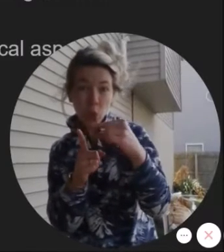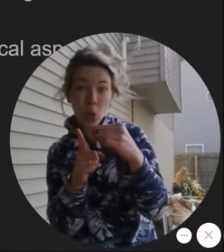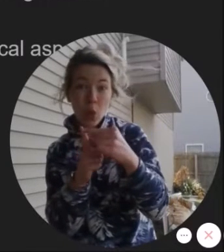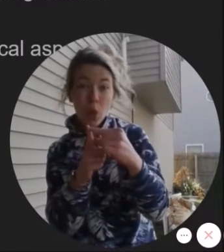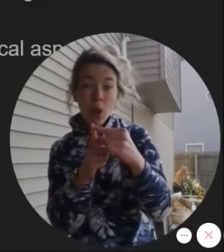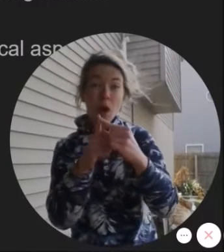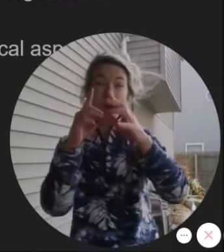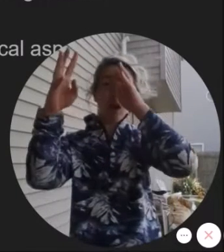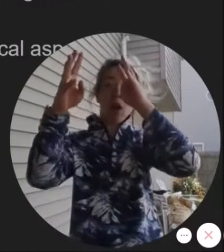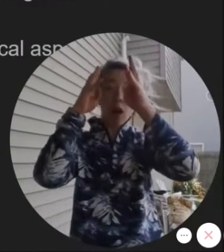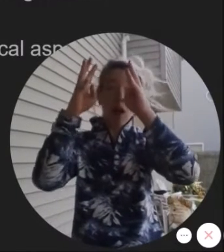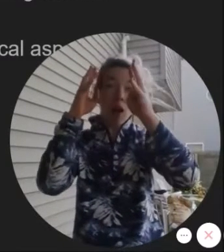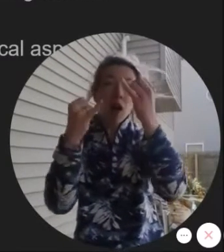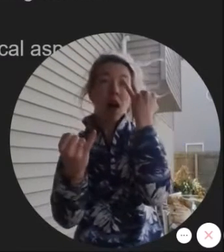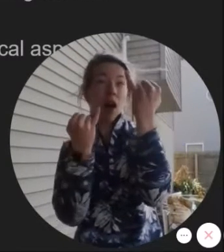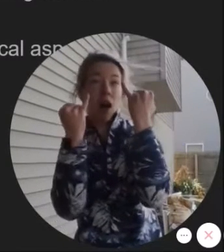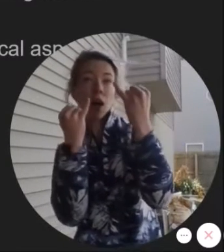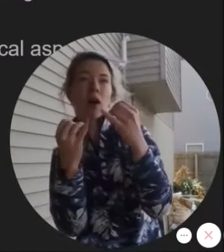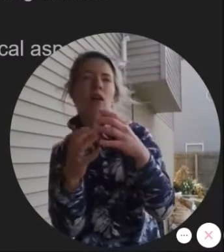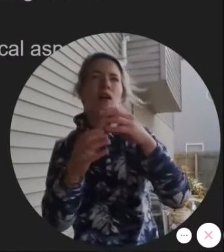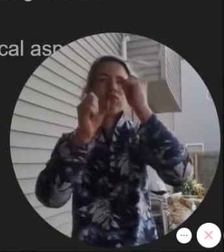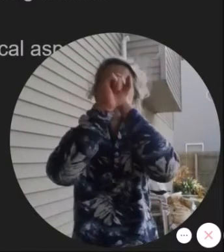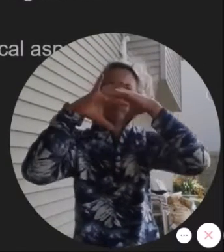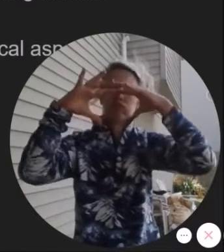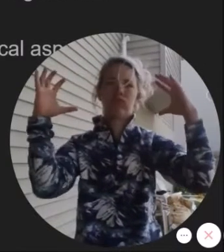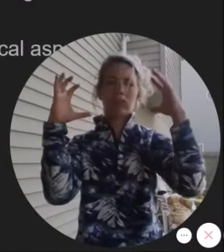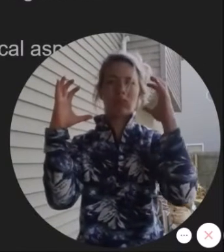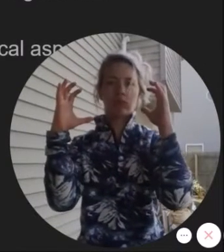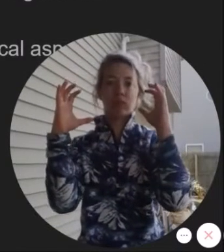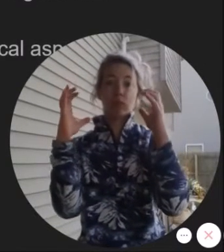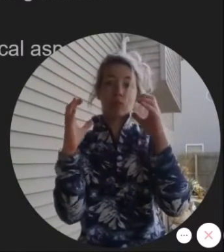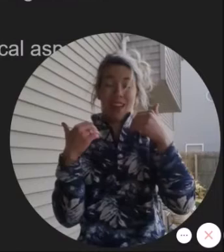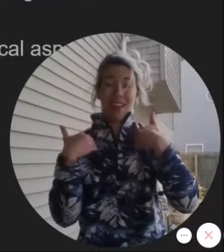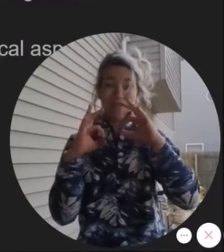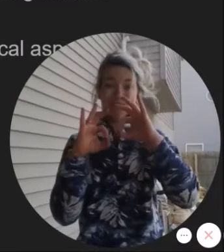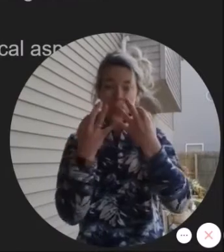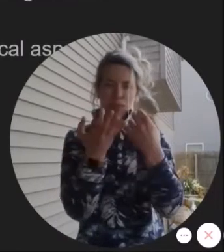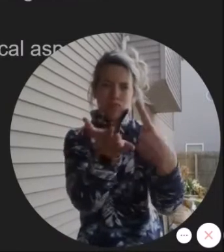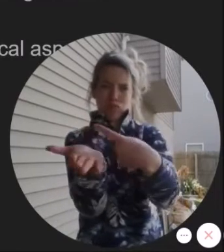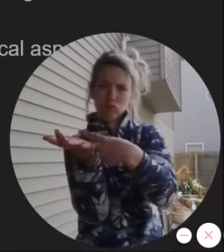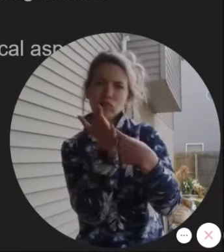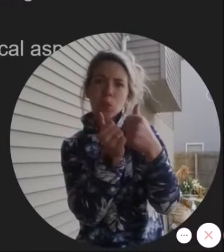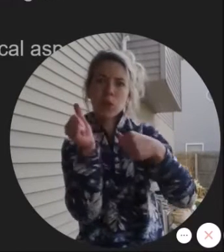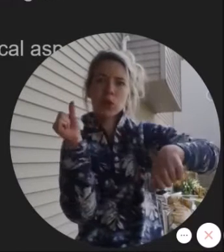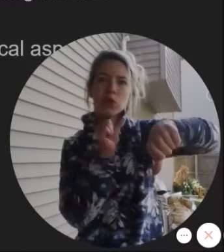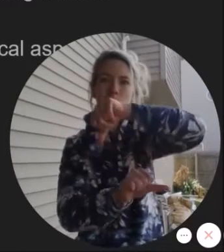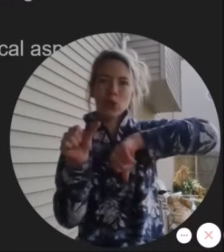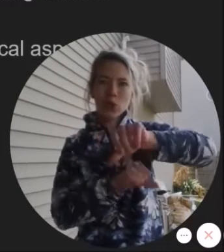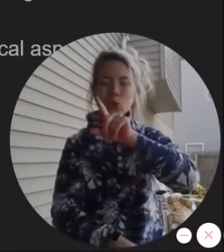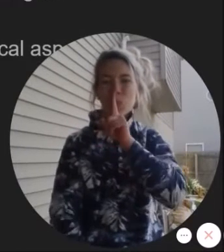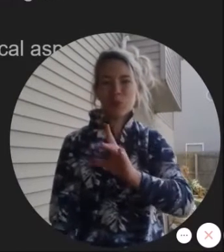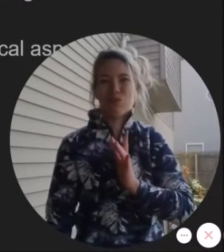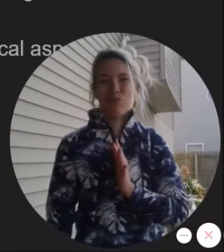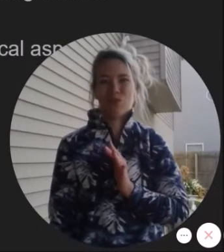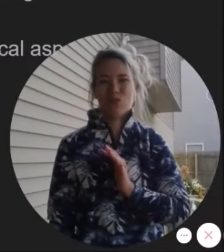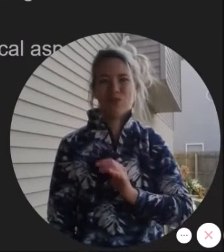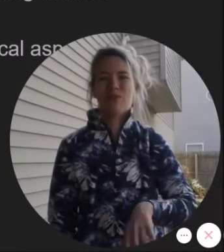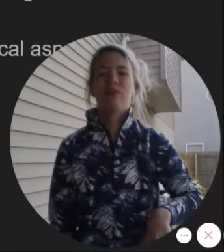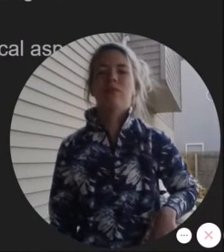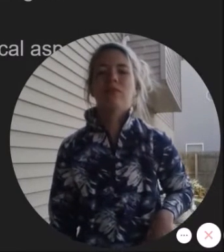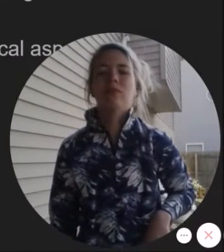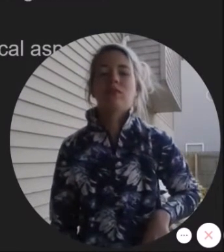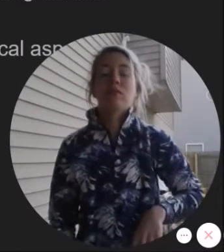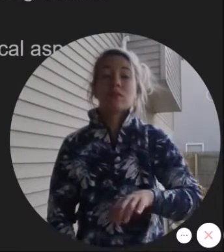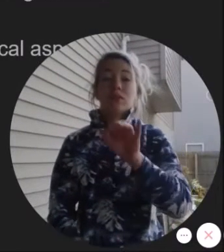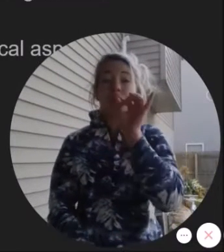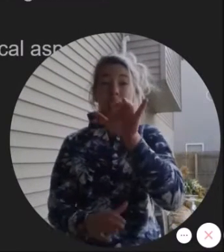how to read, and they learned new words and different ideas, and their imagination grew because of this book. And families have had